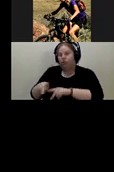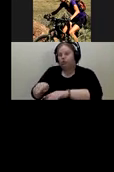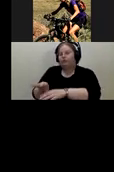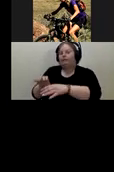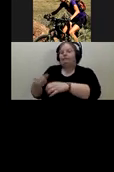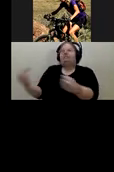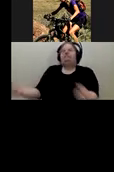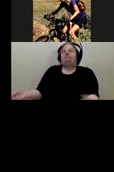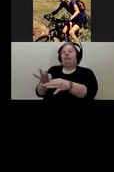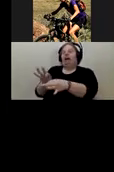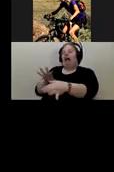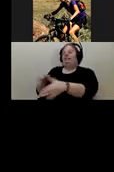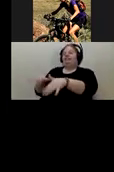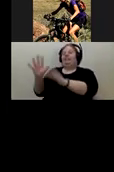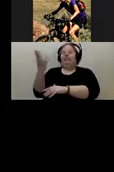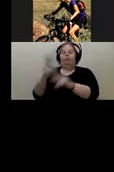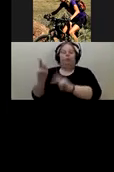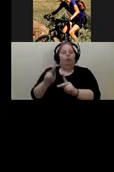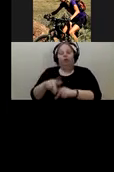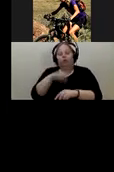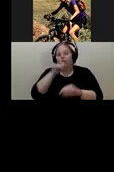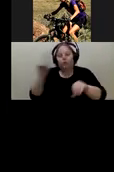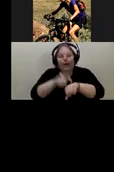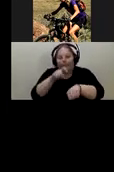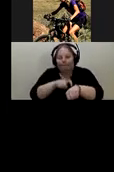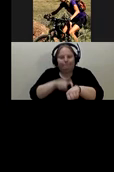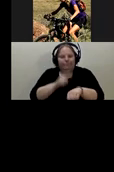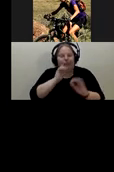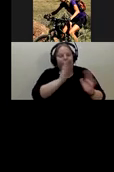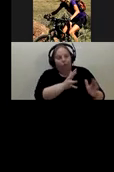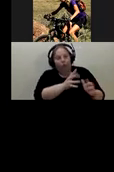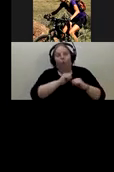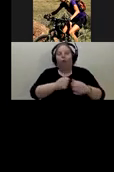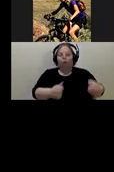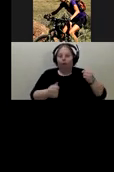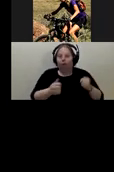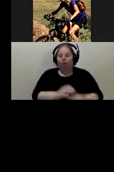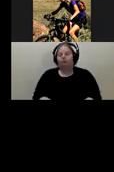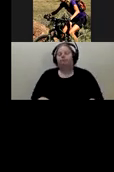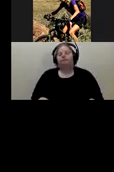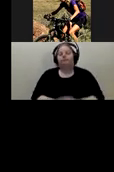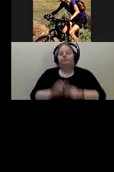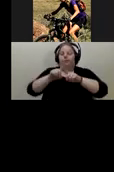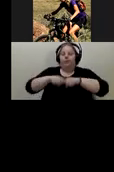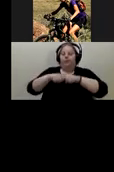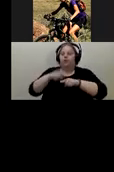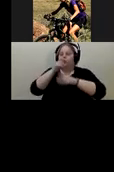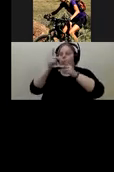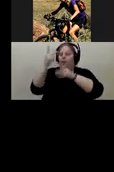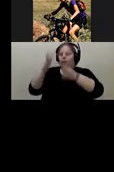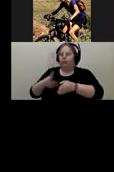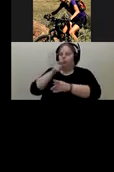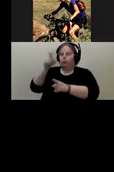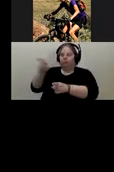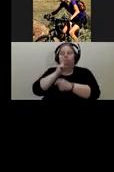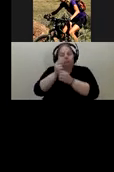but you don't have time. Leave it alone or pull the lever. Okay, depends on who the one person is. That's an